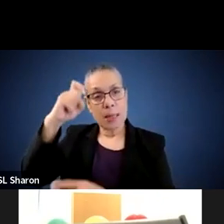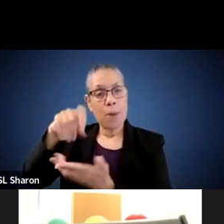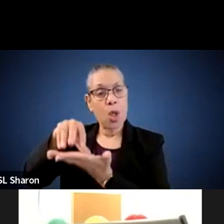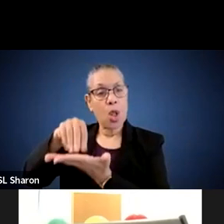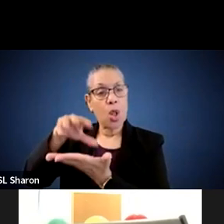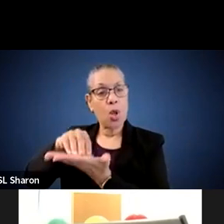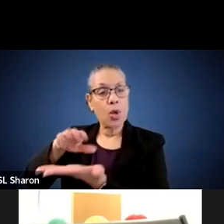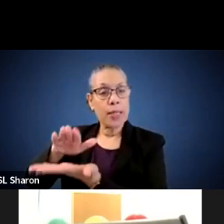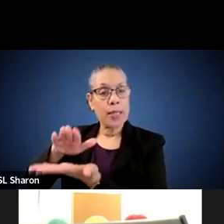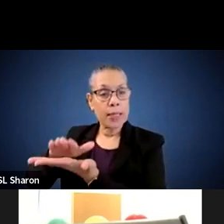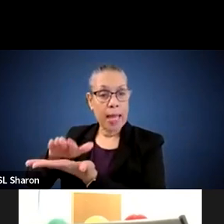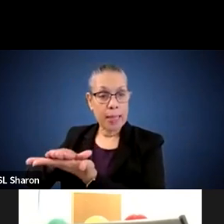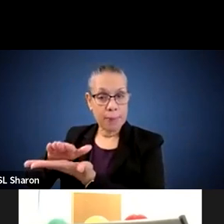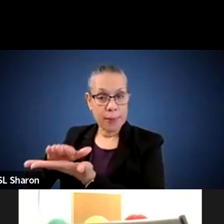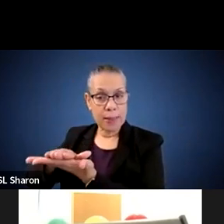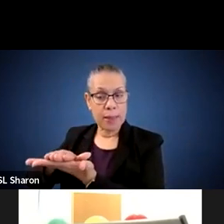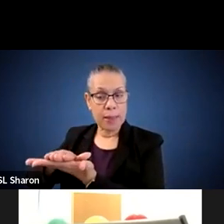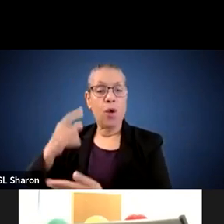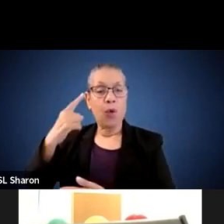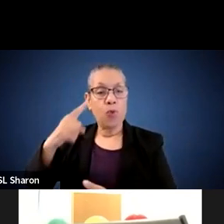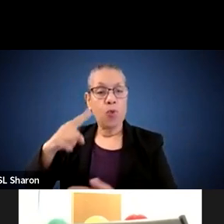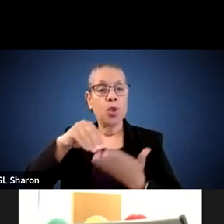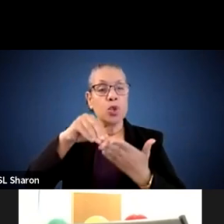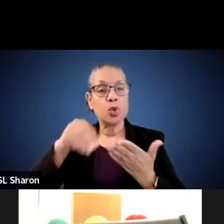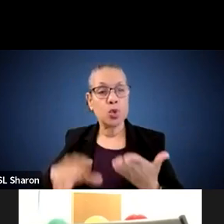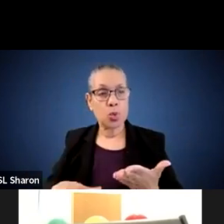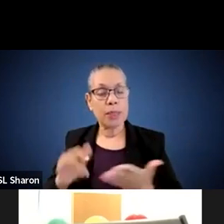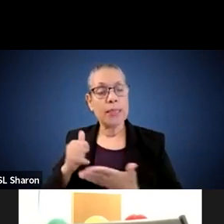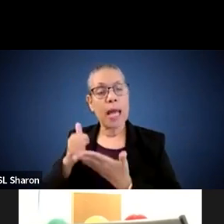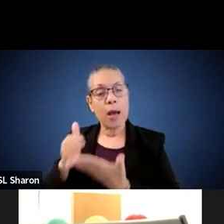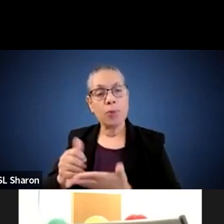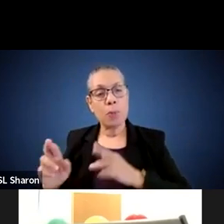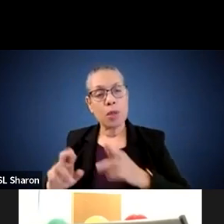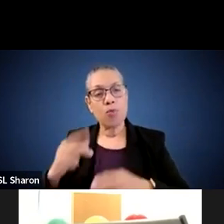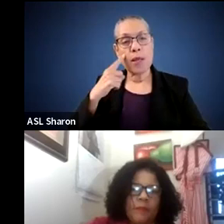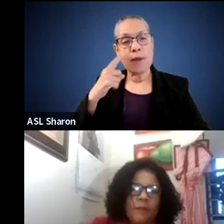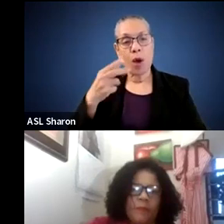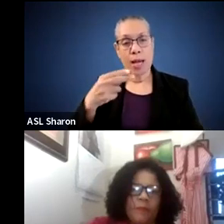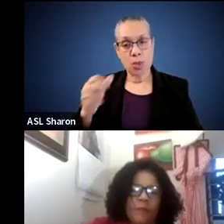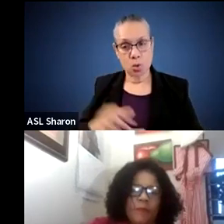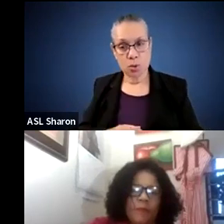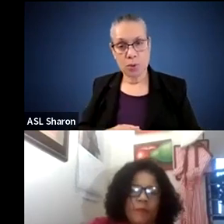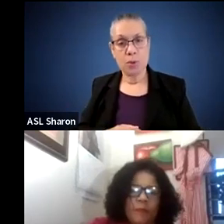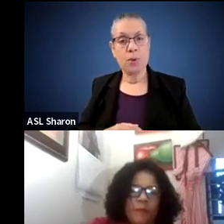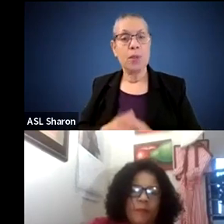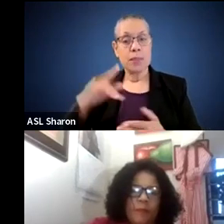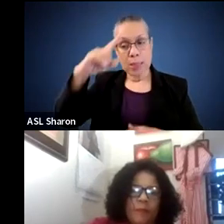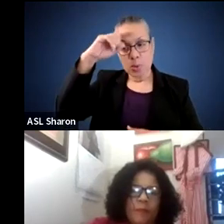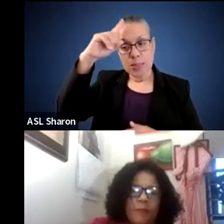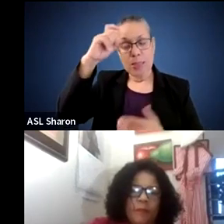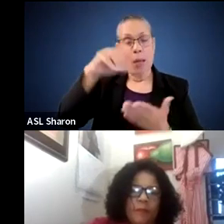which are being offered for students in order to prepare them for high school so there are some learning